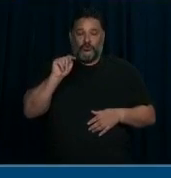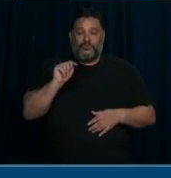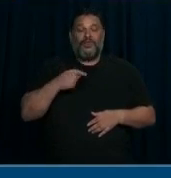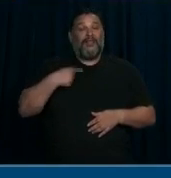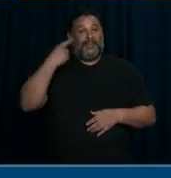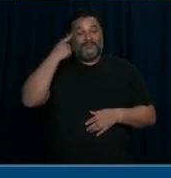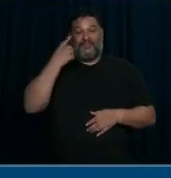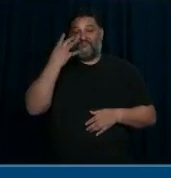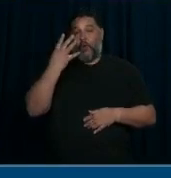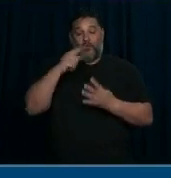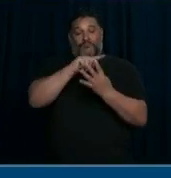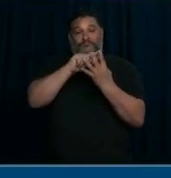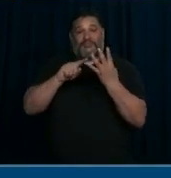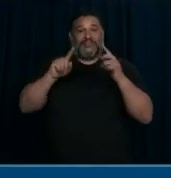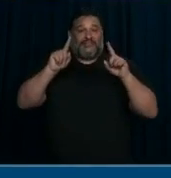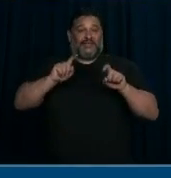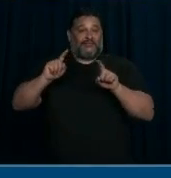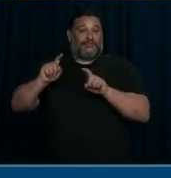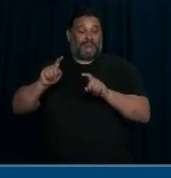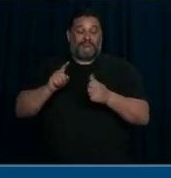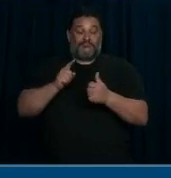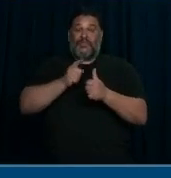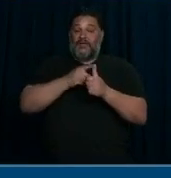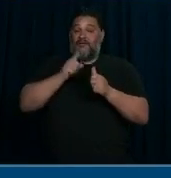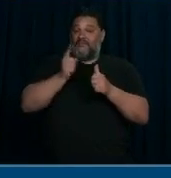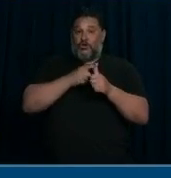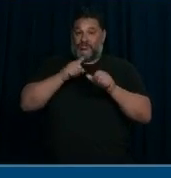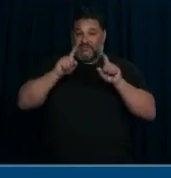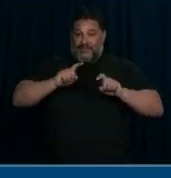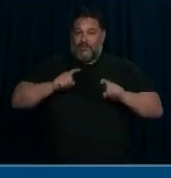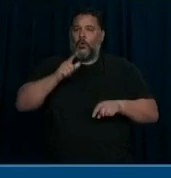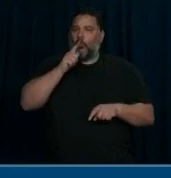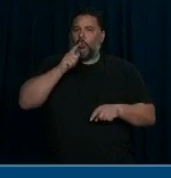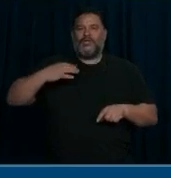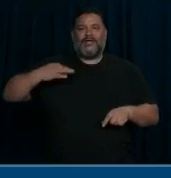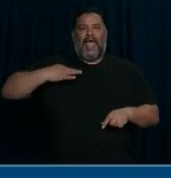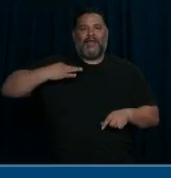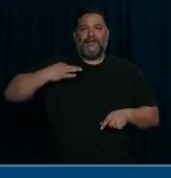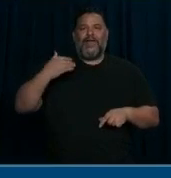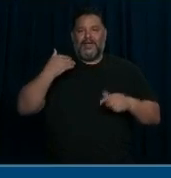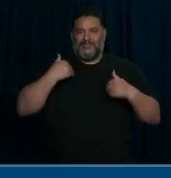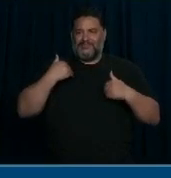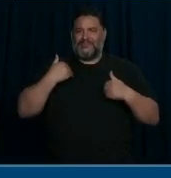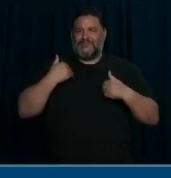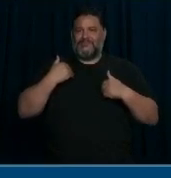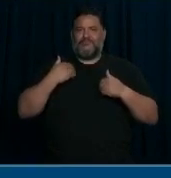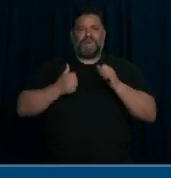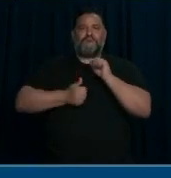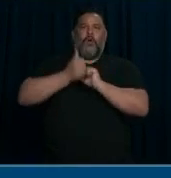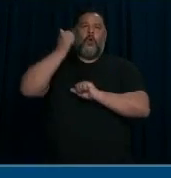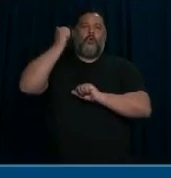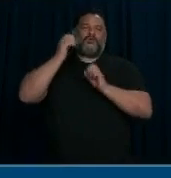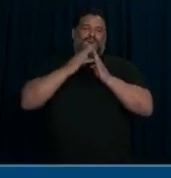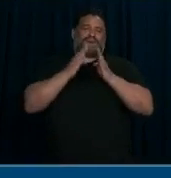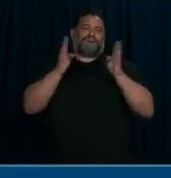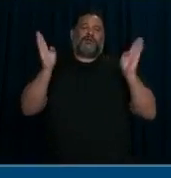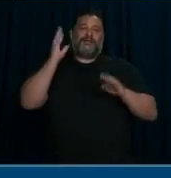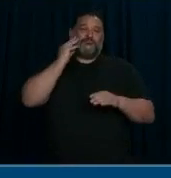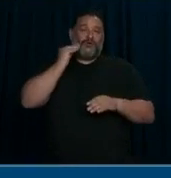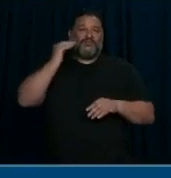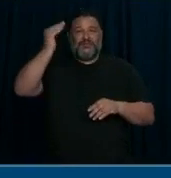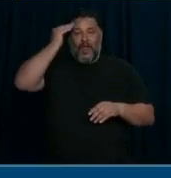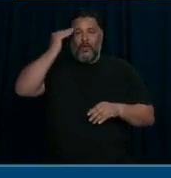tests. The first one is, who is the candidate that has the broadest set of experiences and knowledge? Who's the